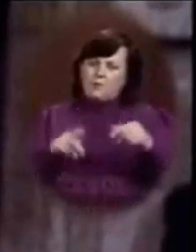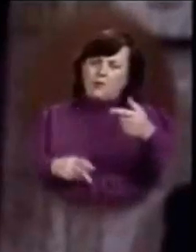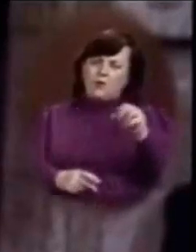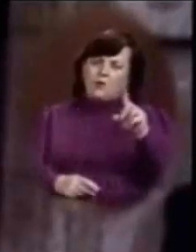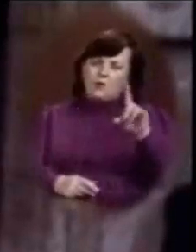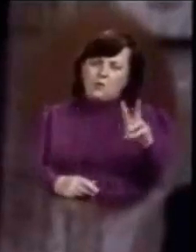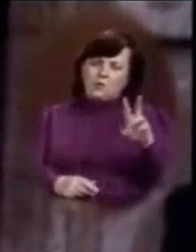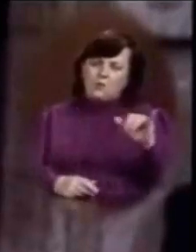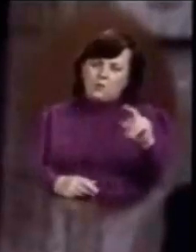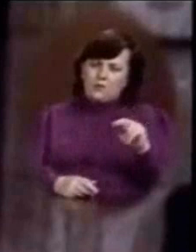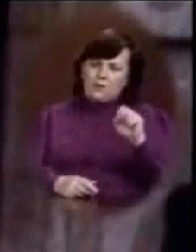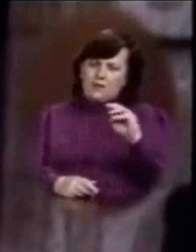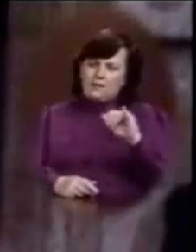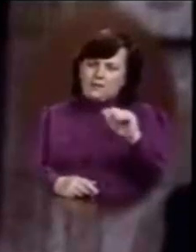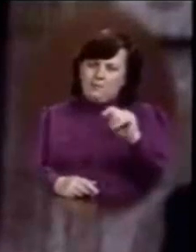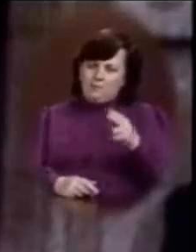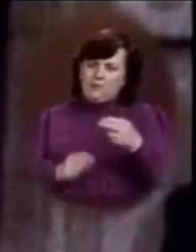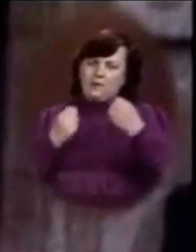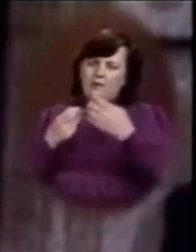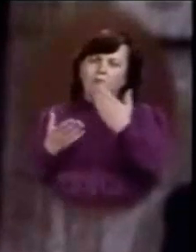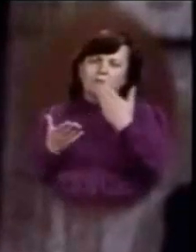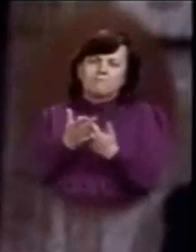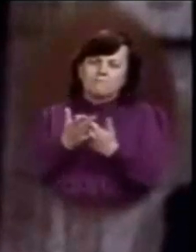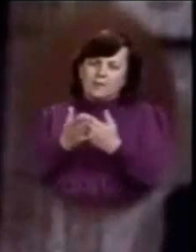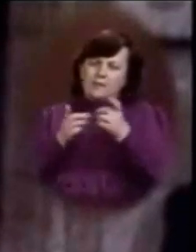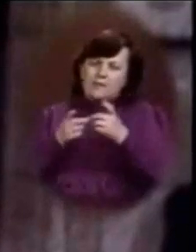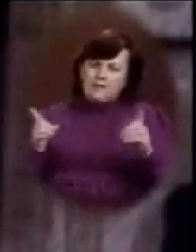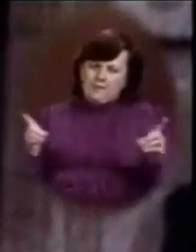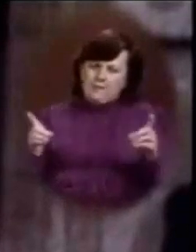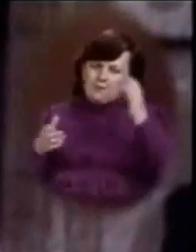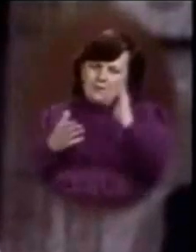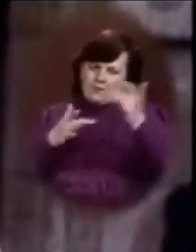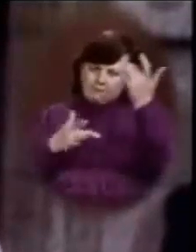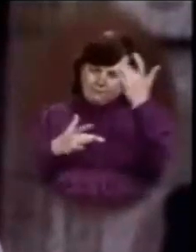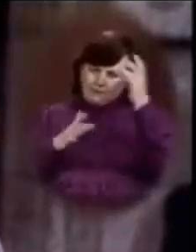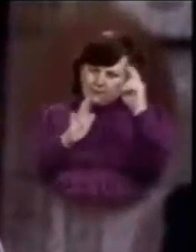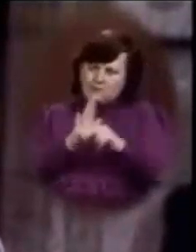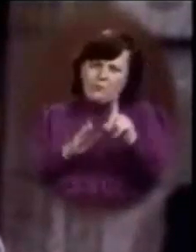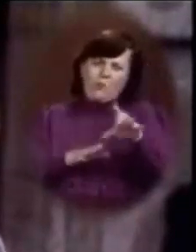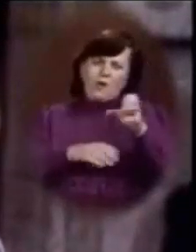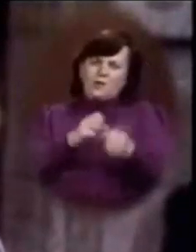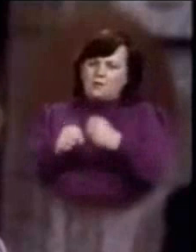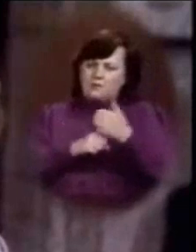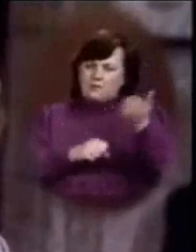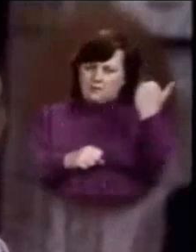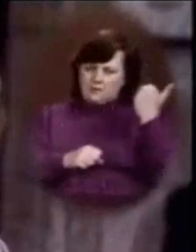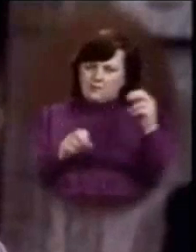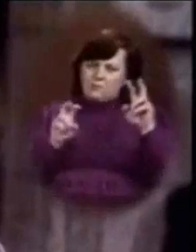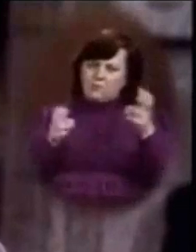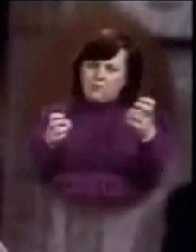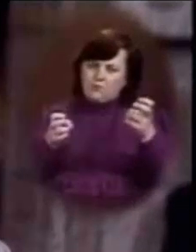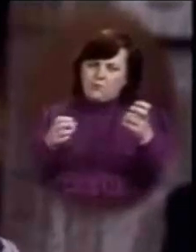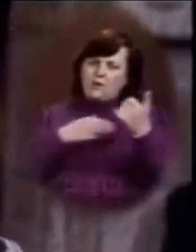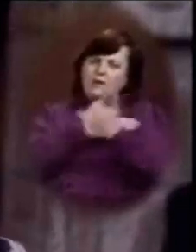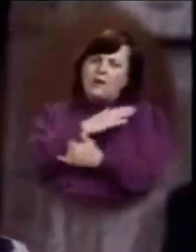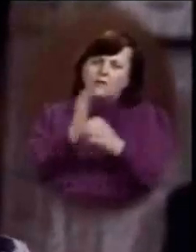Smith, provided an excellent clinical definition of the malady nearly 100 years ago. He spoke of countries that